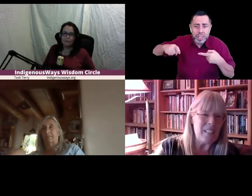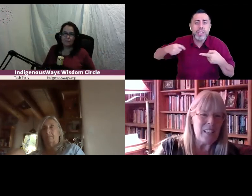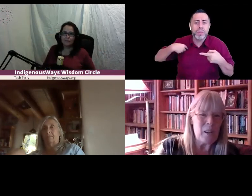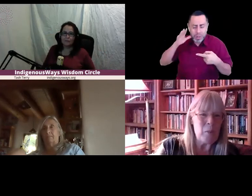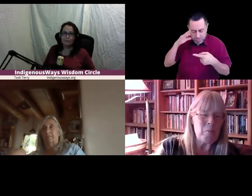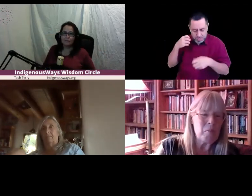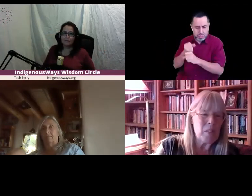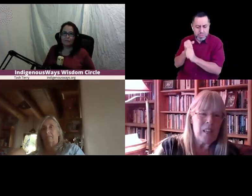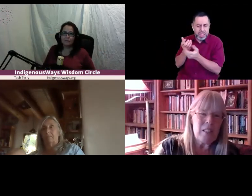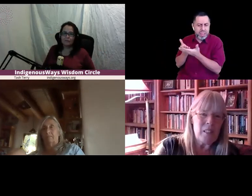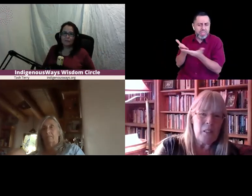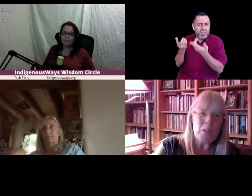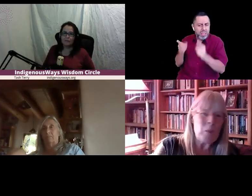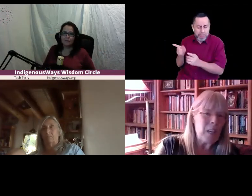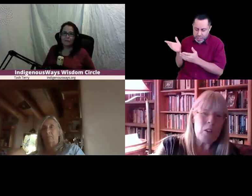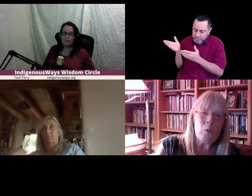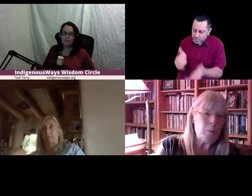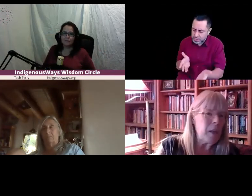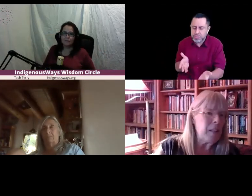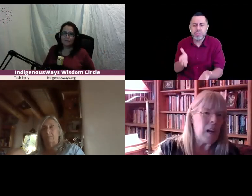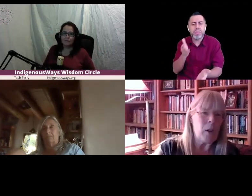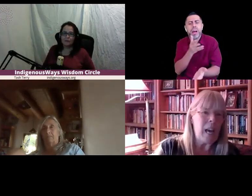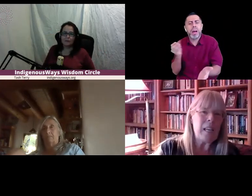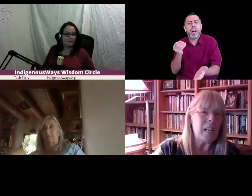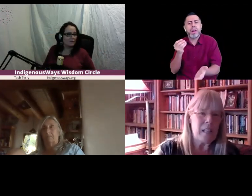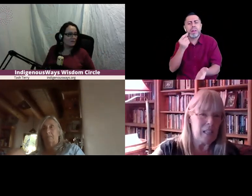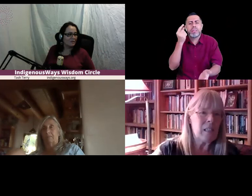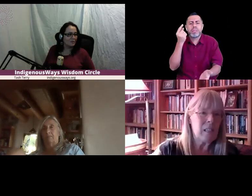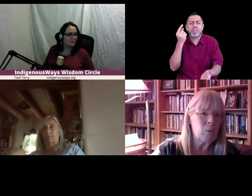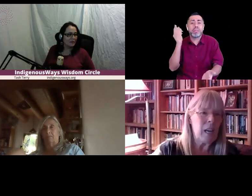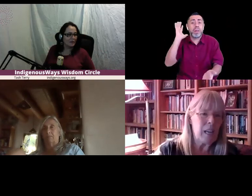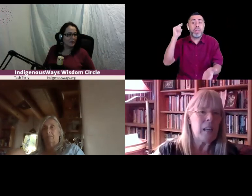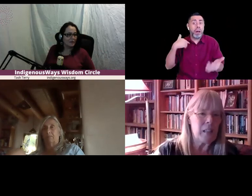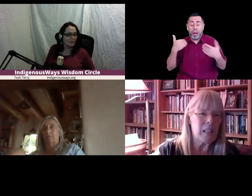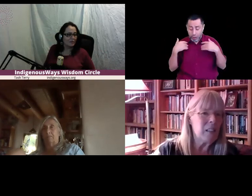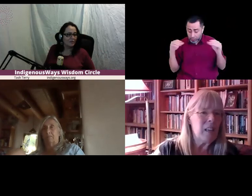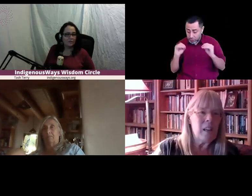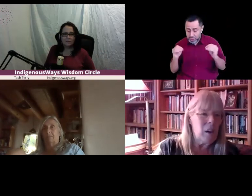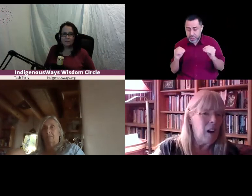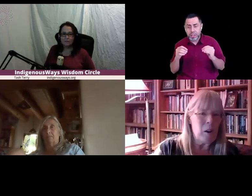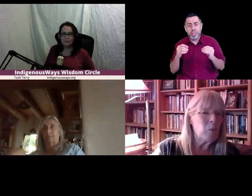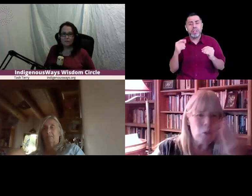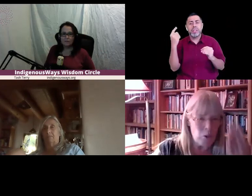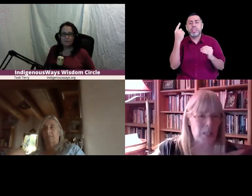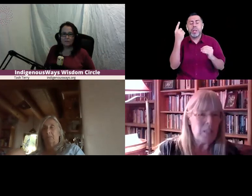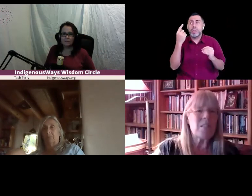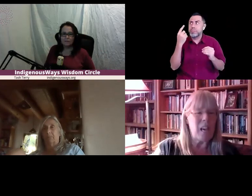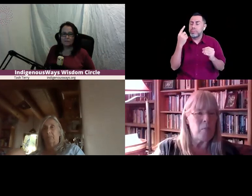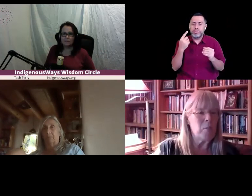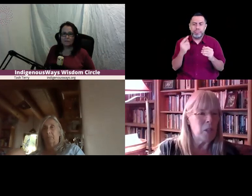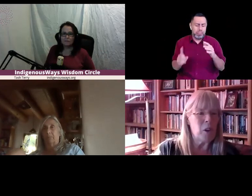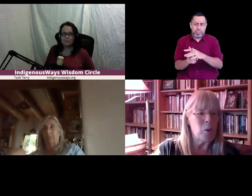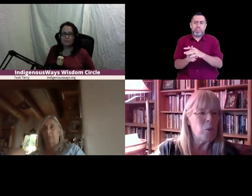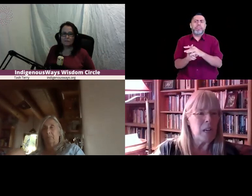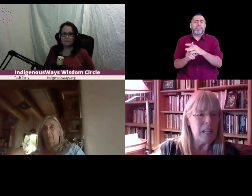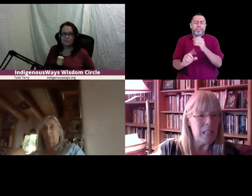And, you know, someone has always been there when I had nothing, when I had nothing. Groceries came,